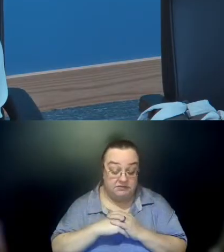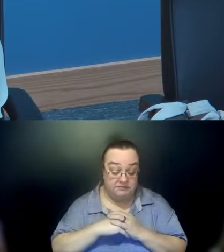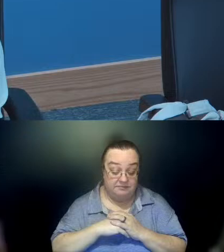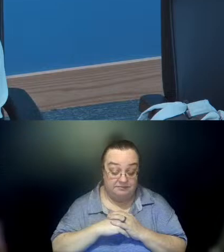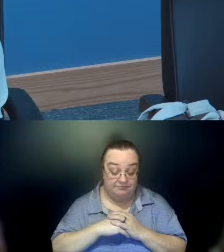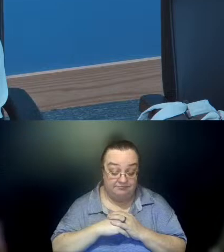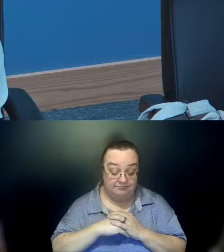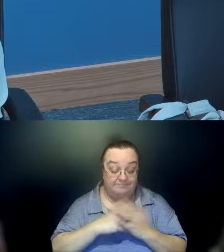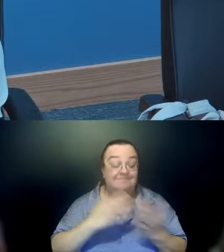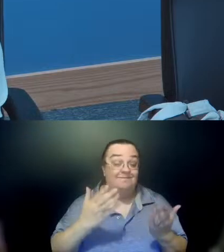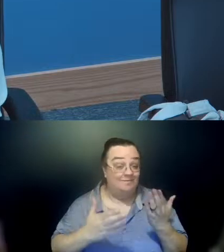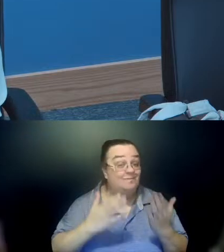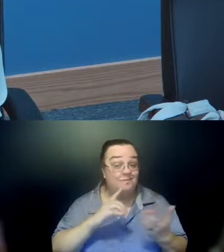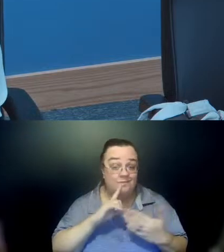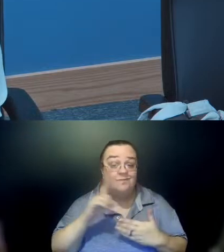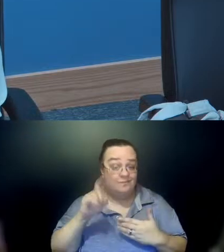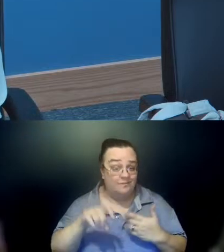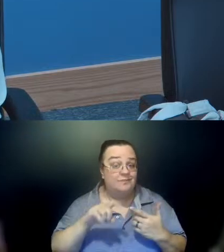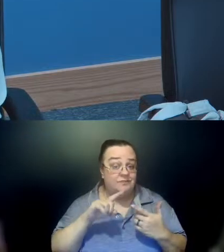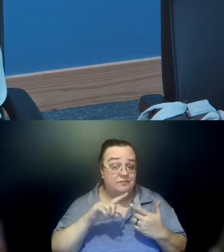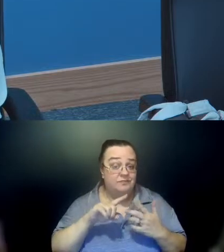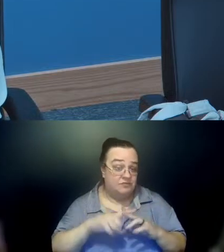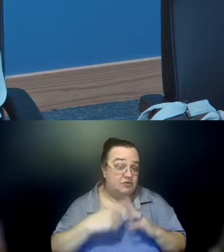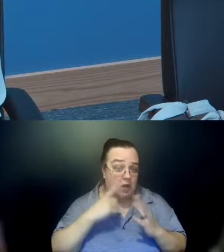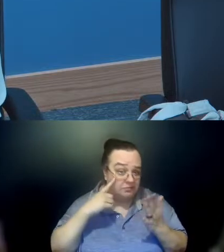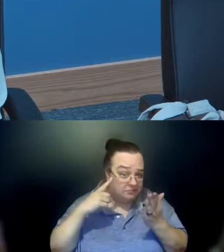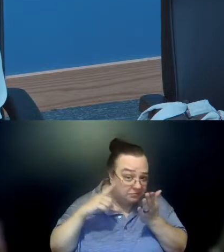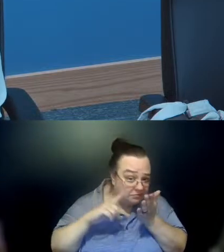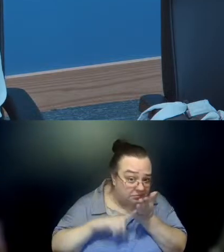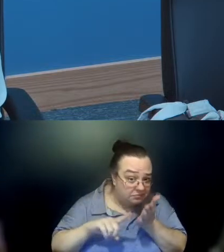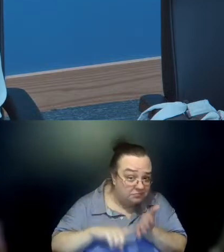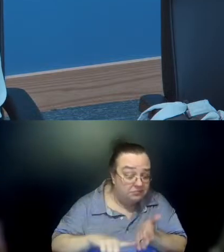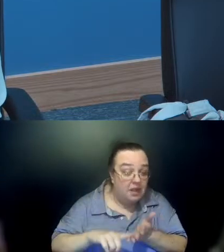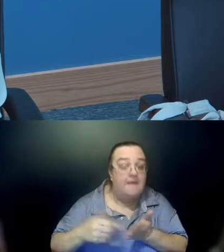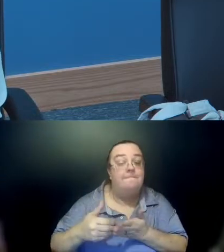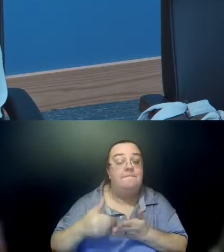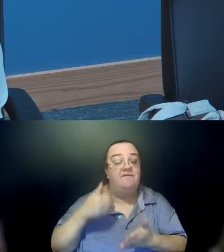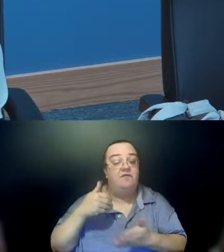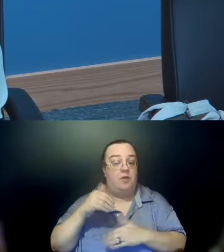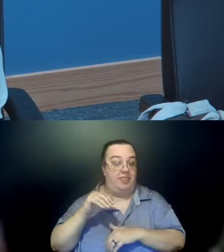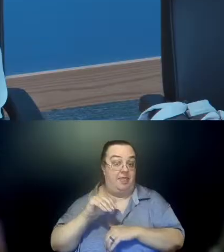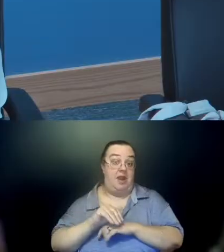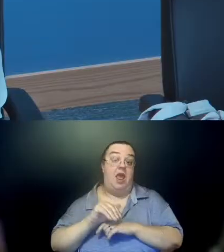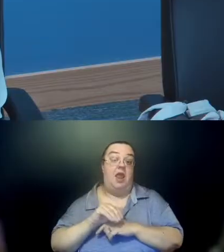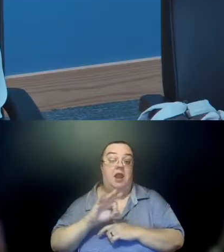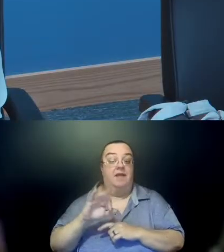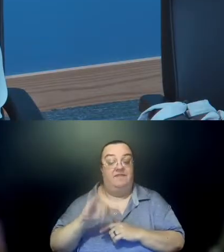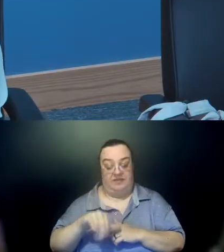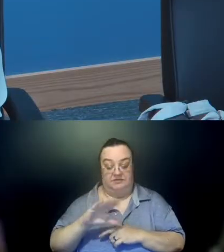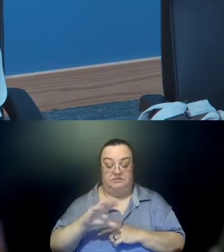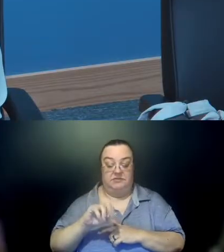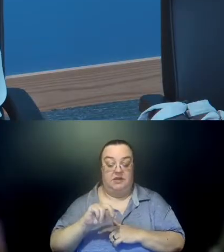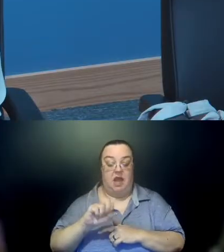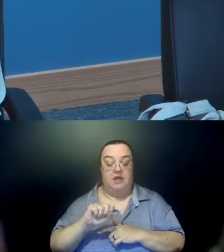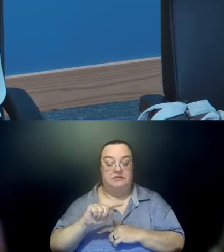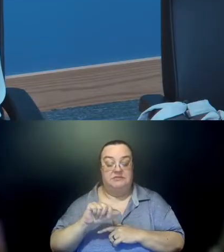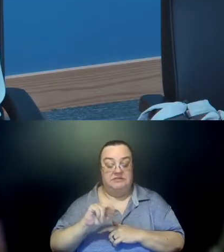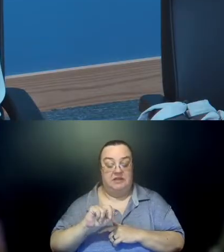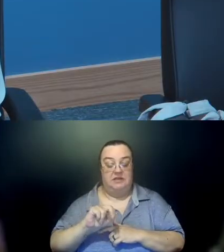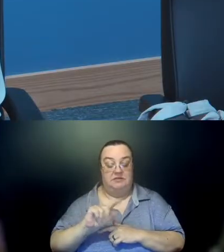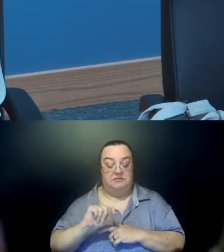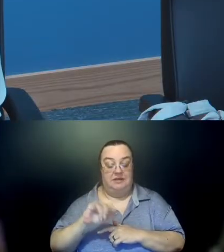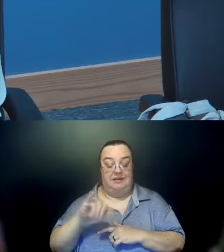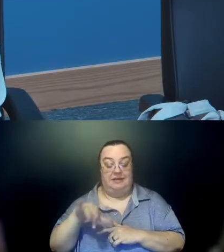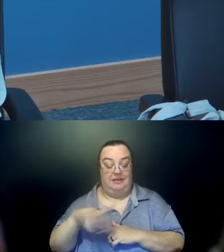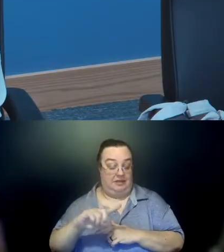to start delving in before the night of the constant yield hearing. Because some of them may take a little